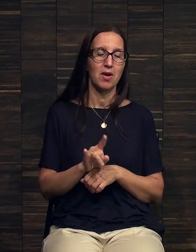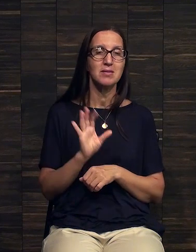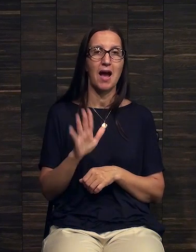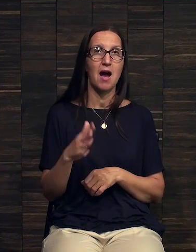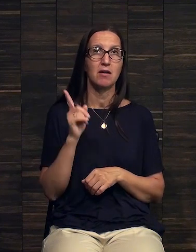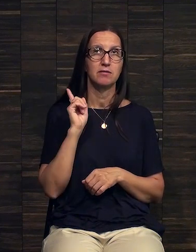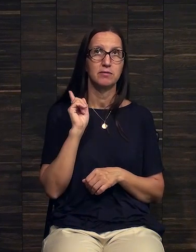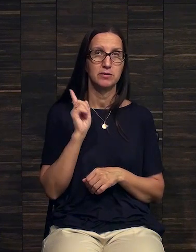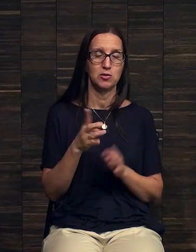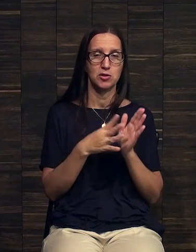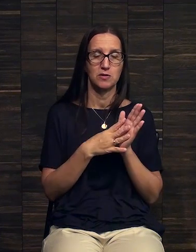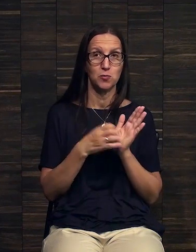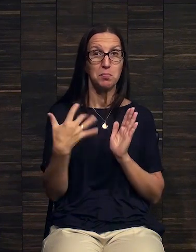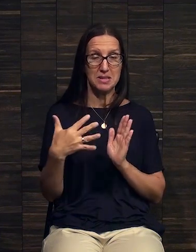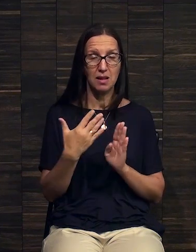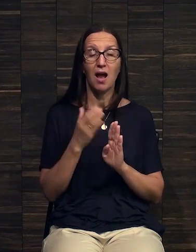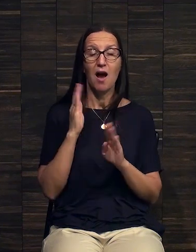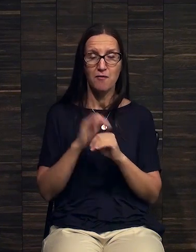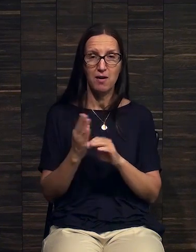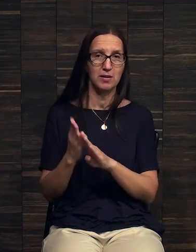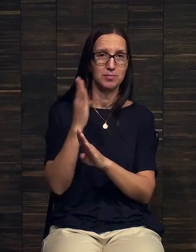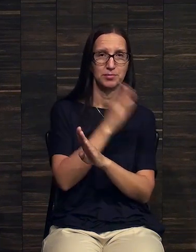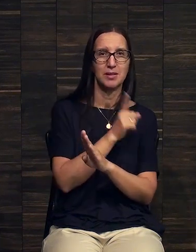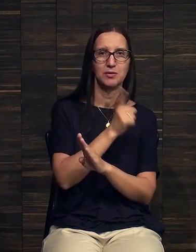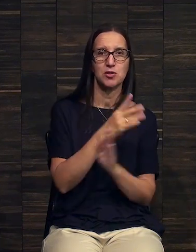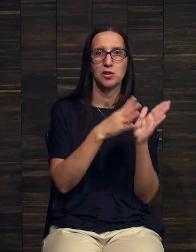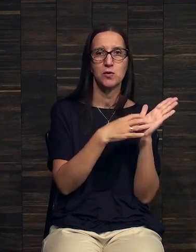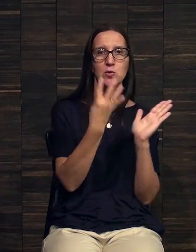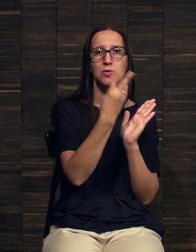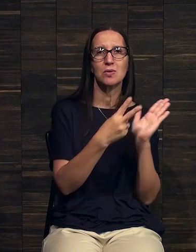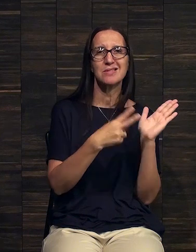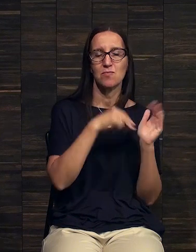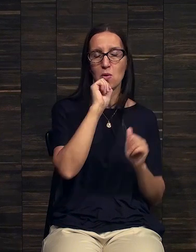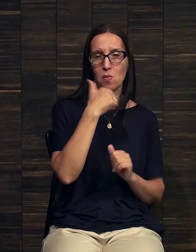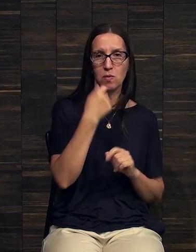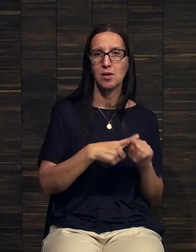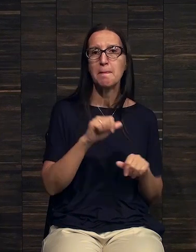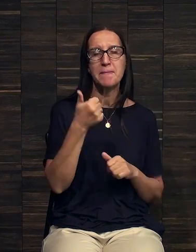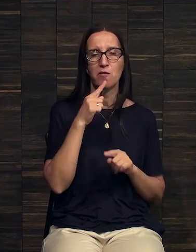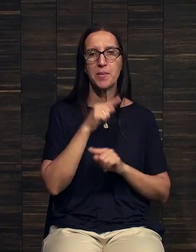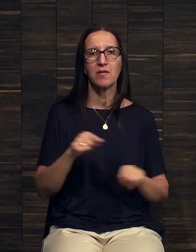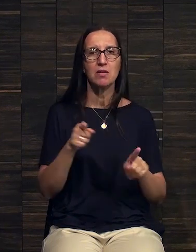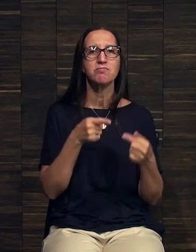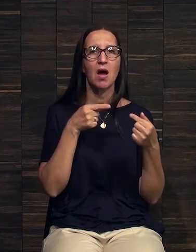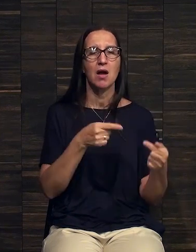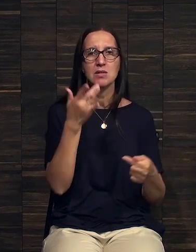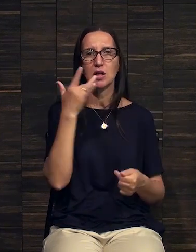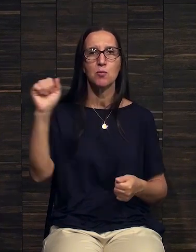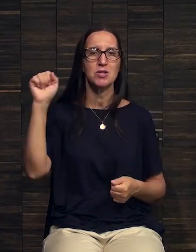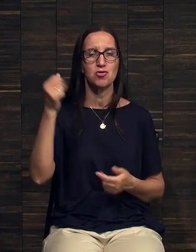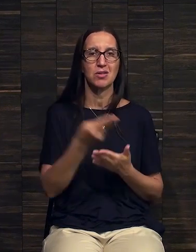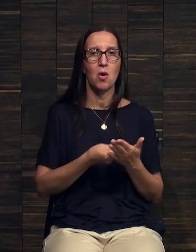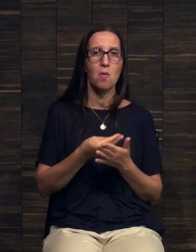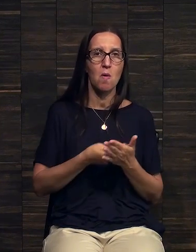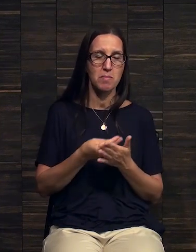be lying, I will be lying, we are starting with 1947, one of the first anti-communist comics